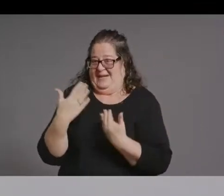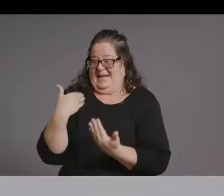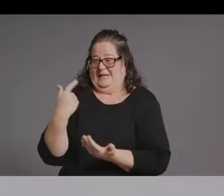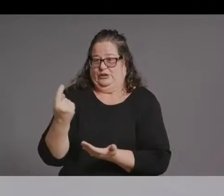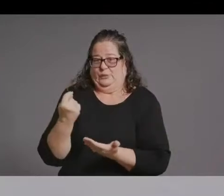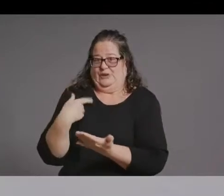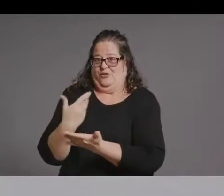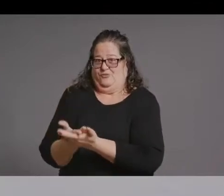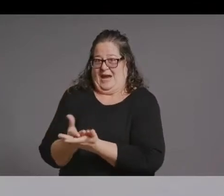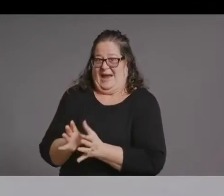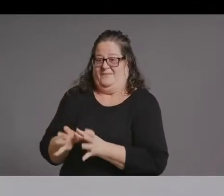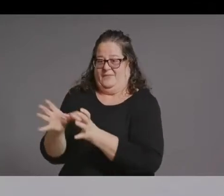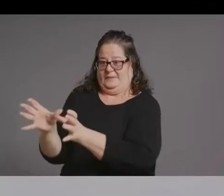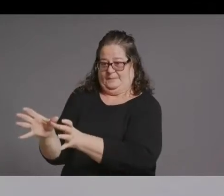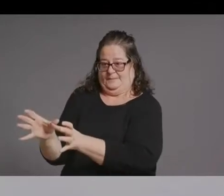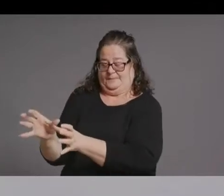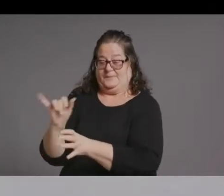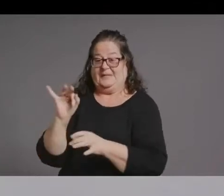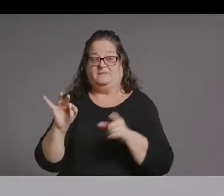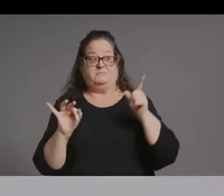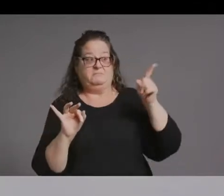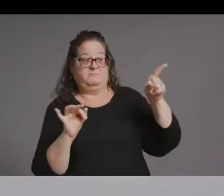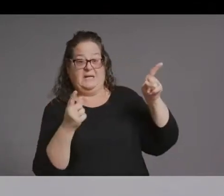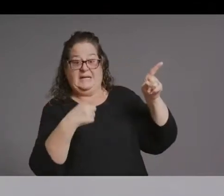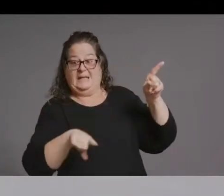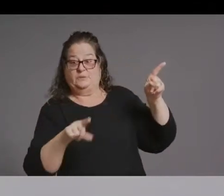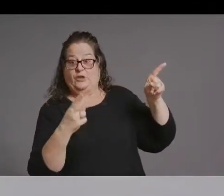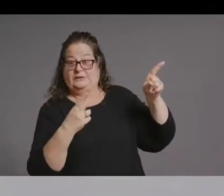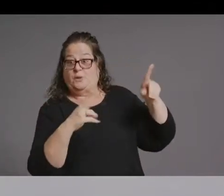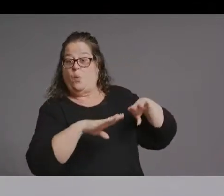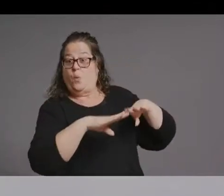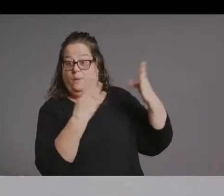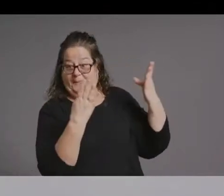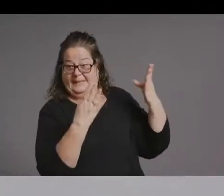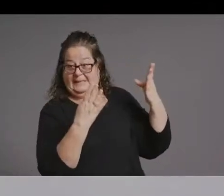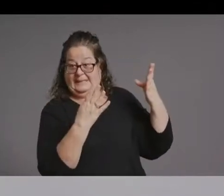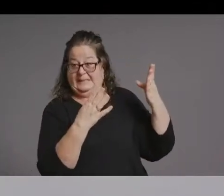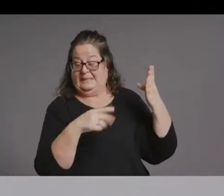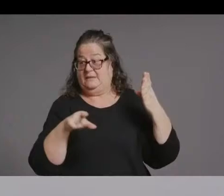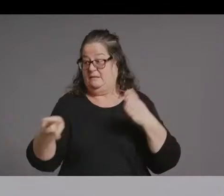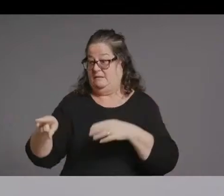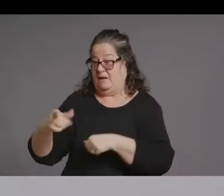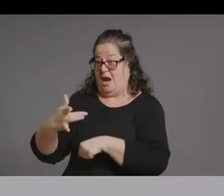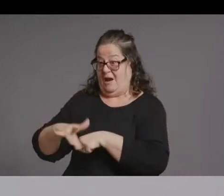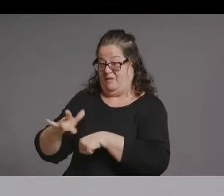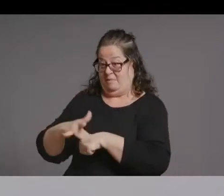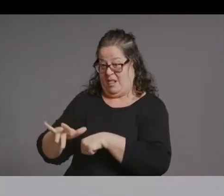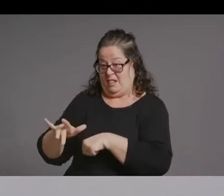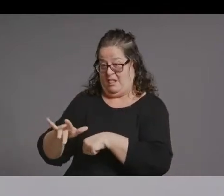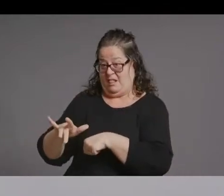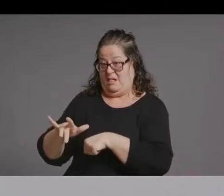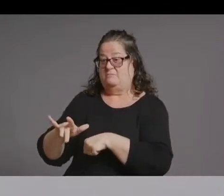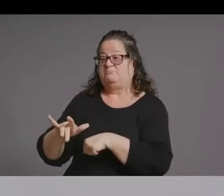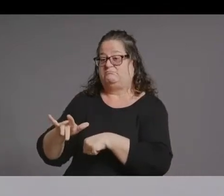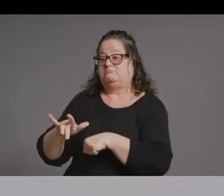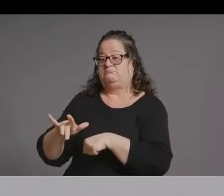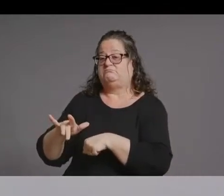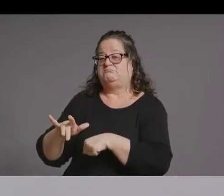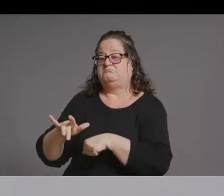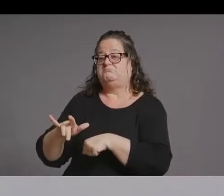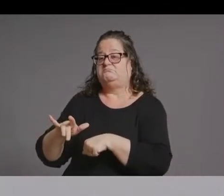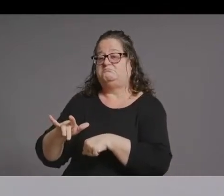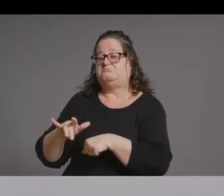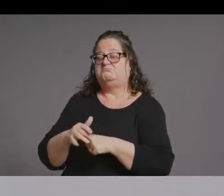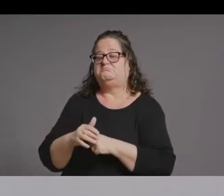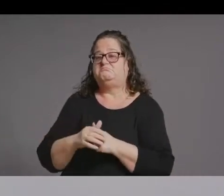they unpaused it, our normal ordering cycle is Thursday and Friday. And then we place that order on Friday, and then the